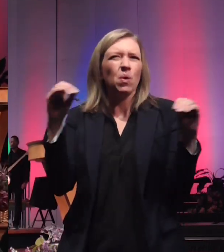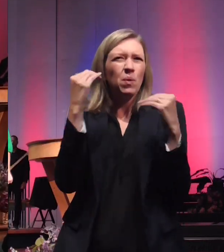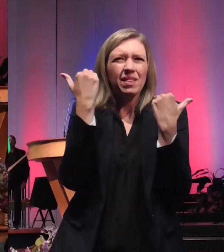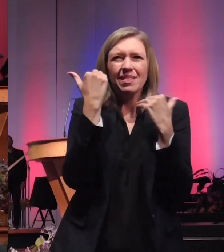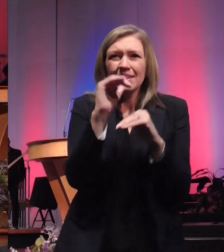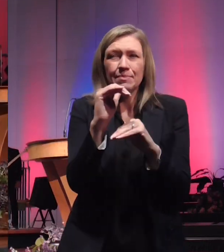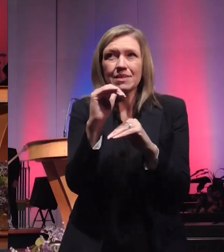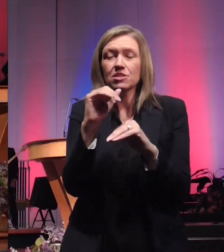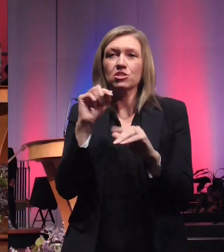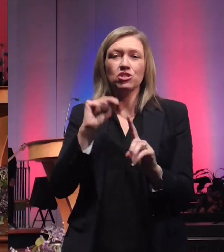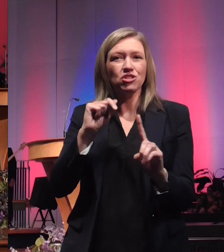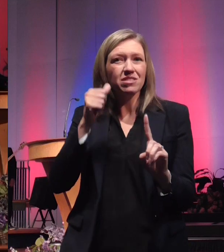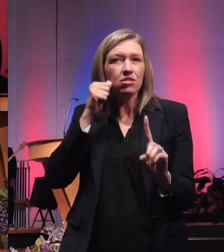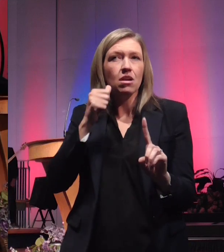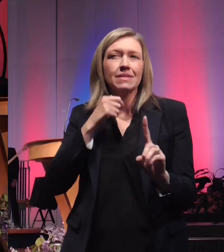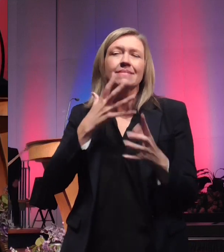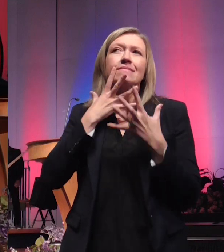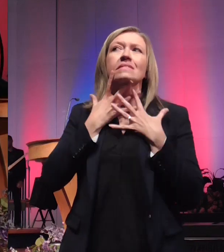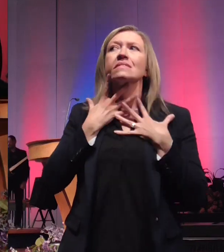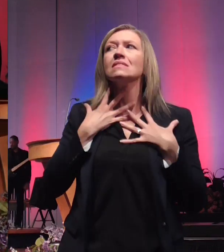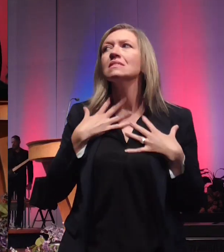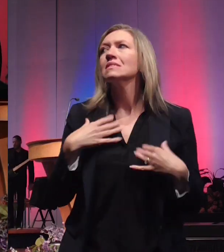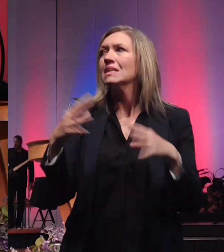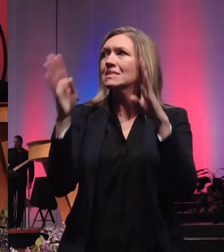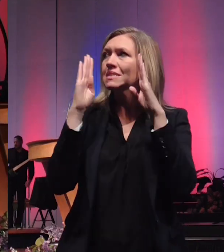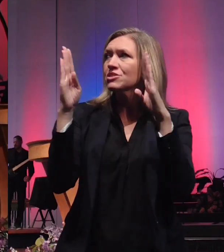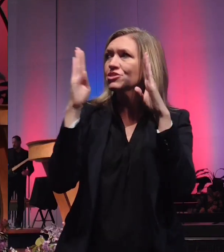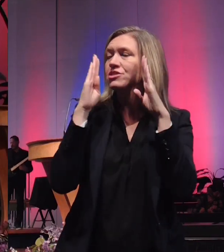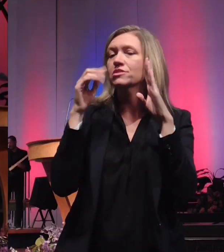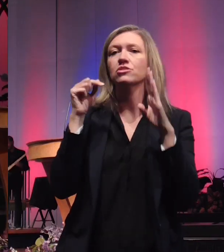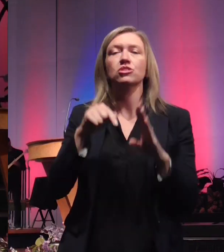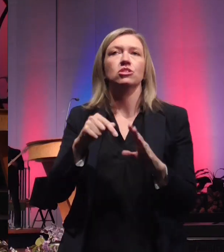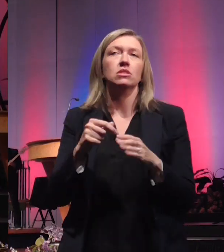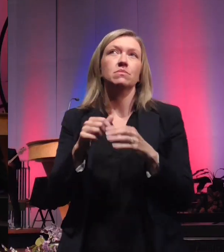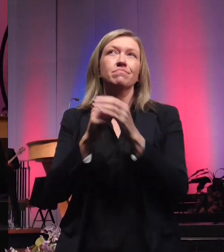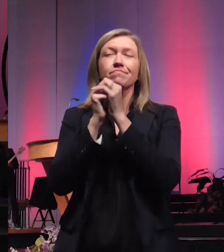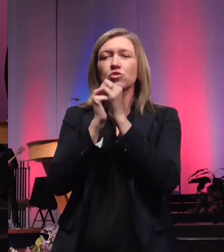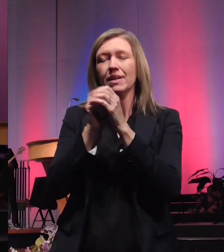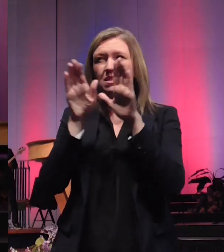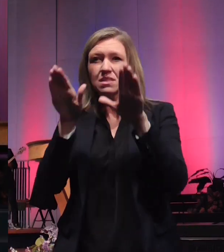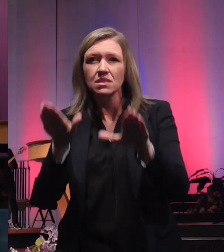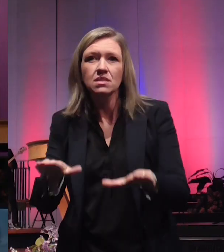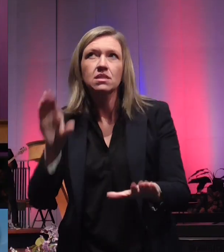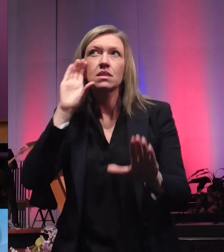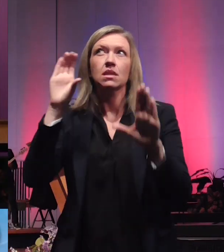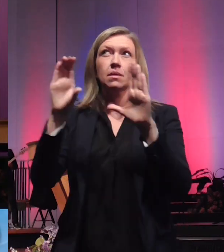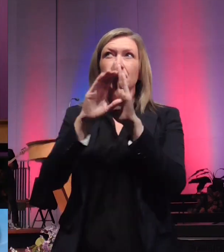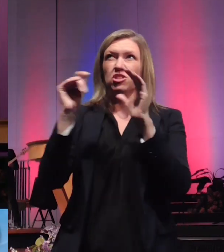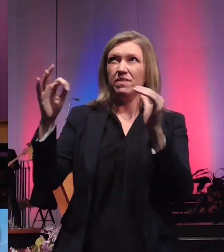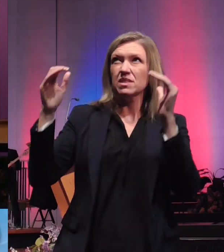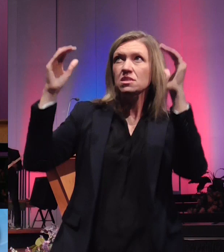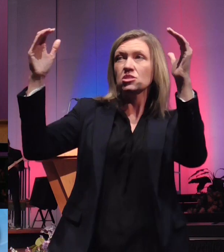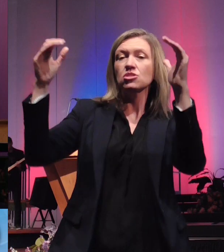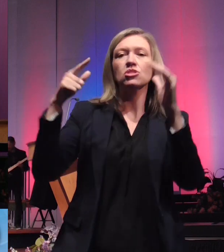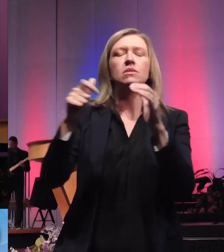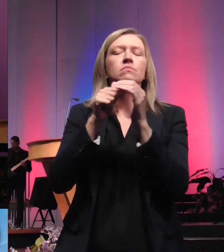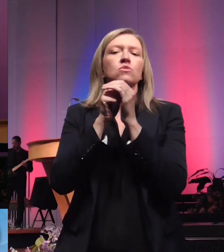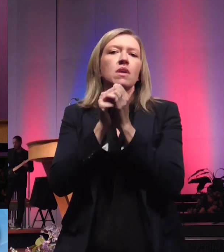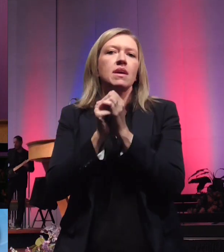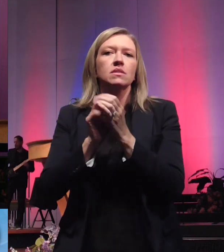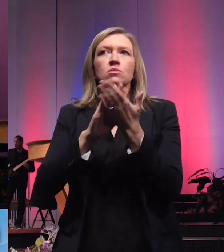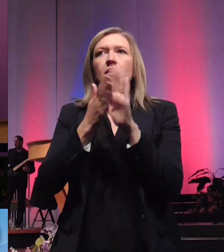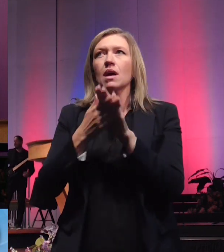no limits. She craves attention. She praises an image. She prays to